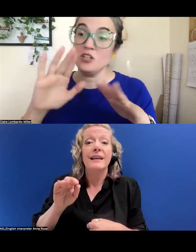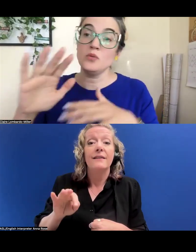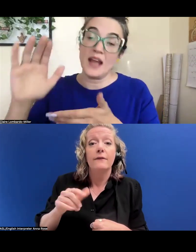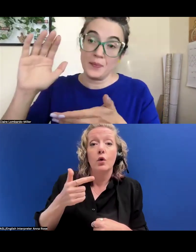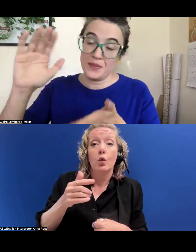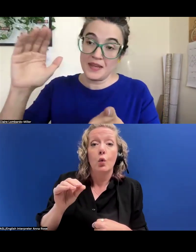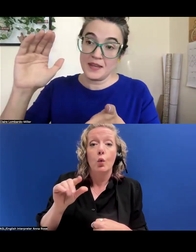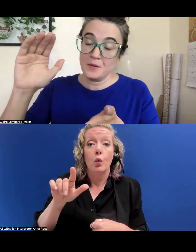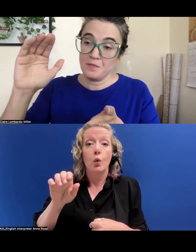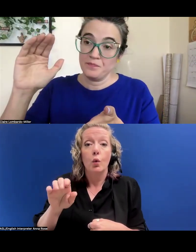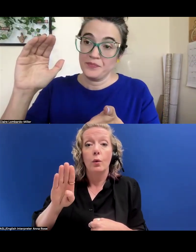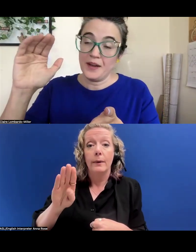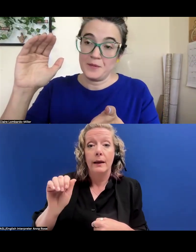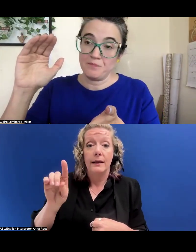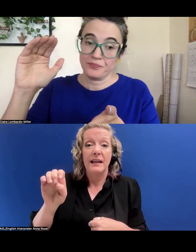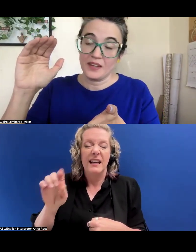and you get the